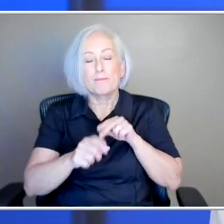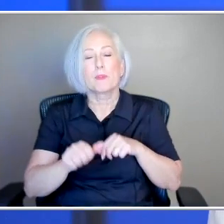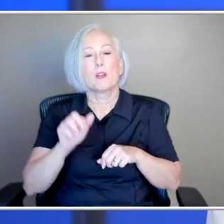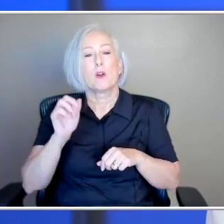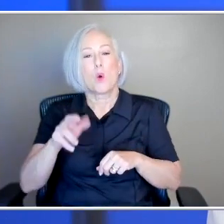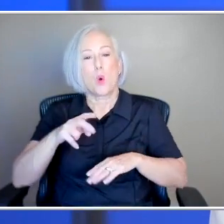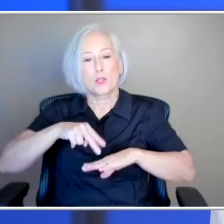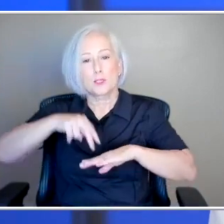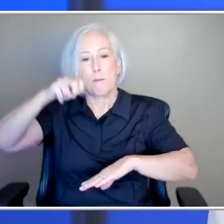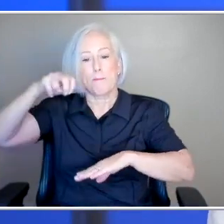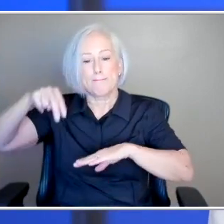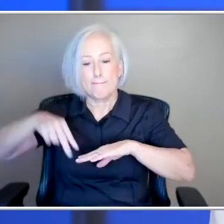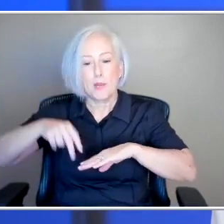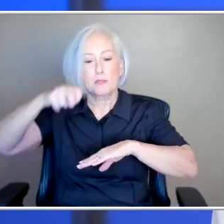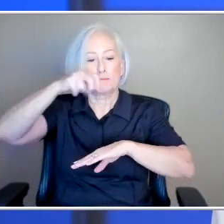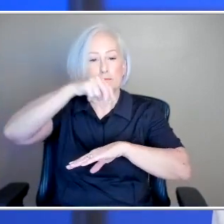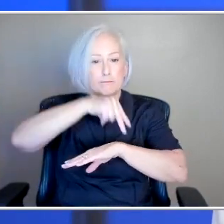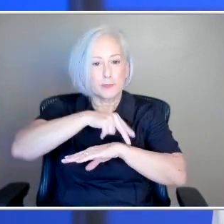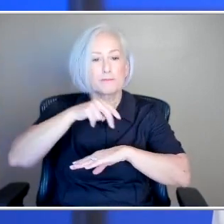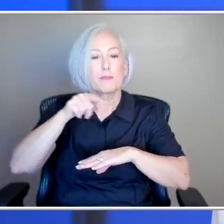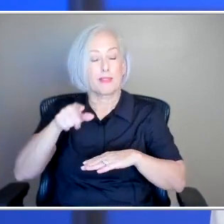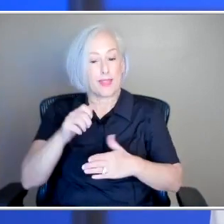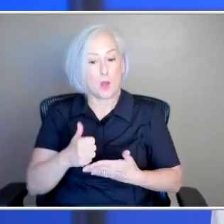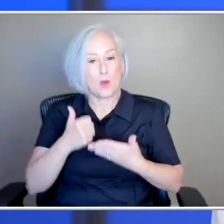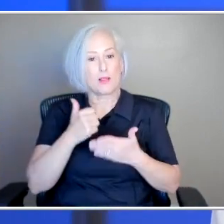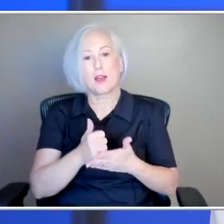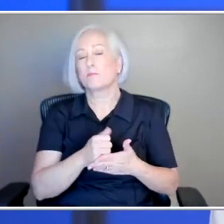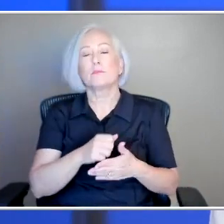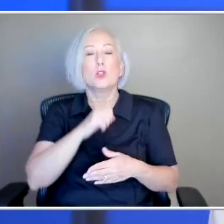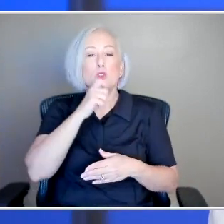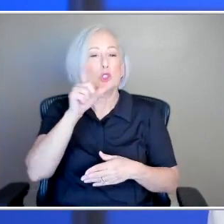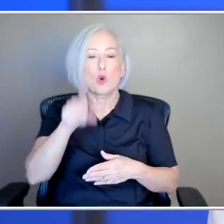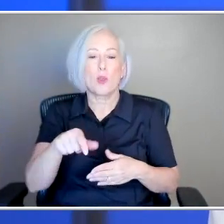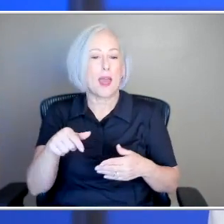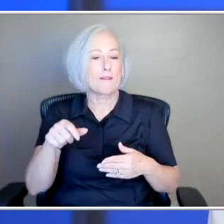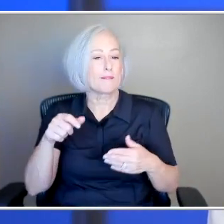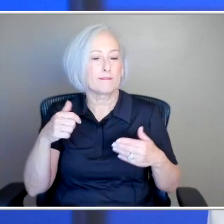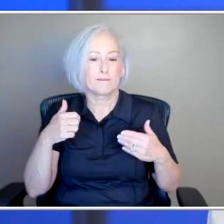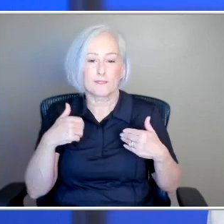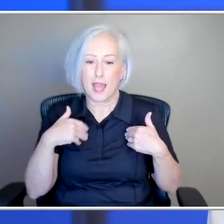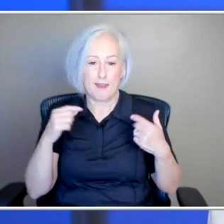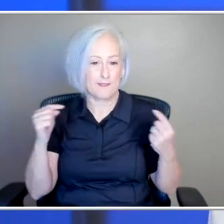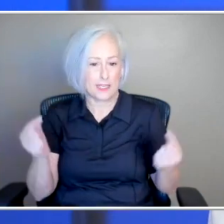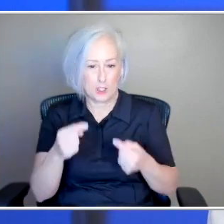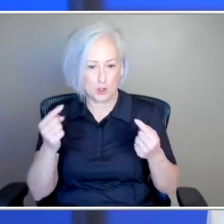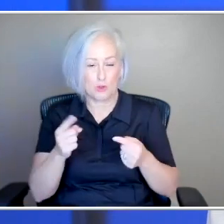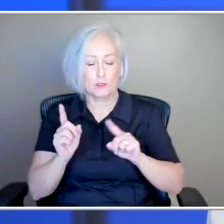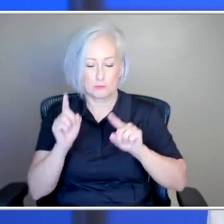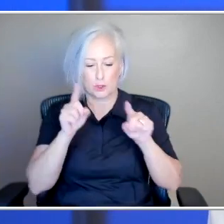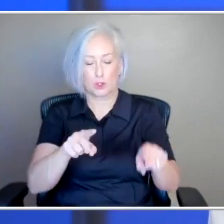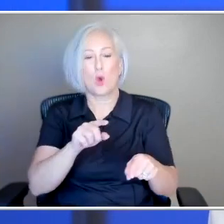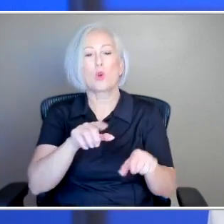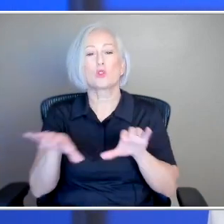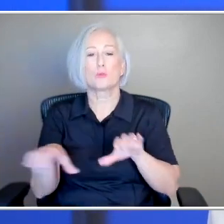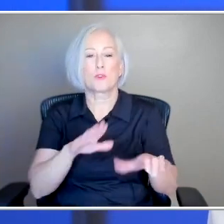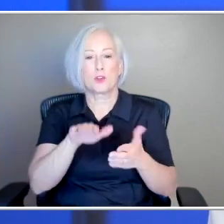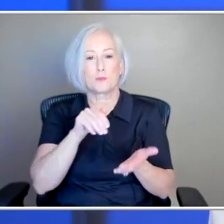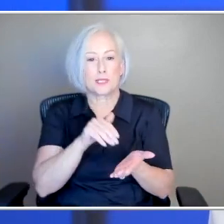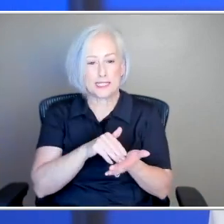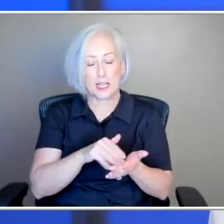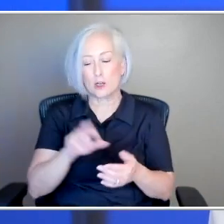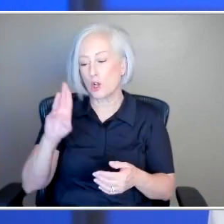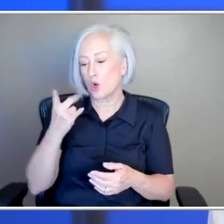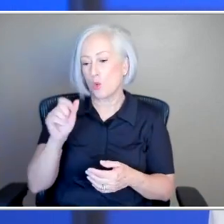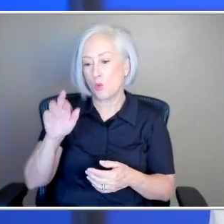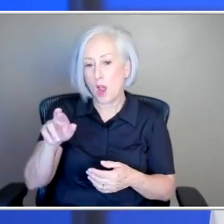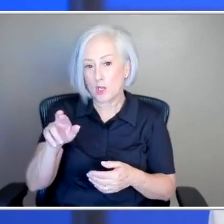And again, you don't have to be injured to go to the Performance Center. Like Roger, he's geared towards athletes, and middle school is not too